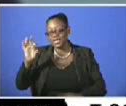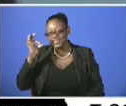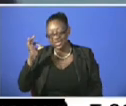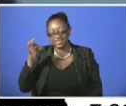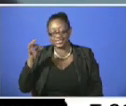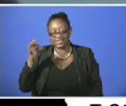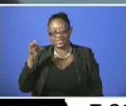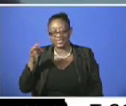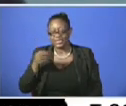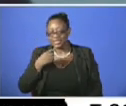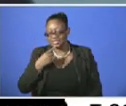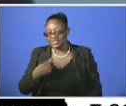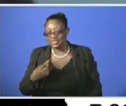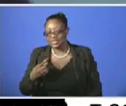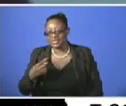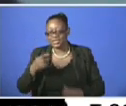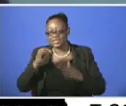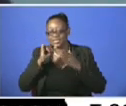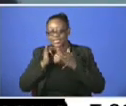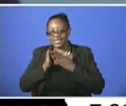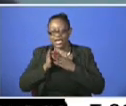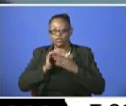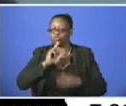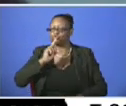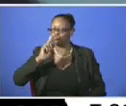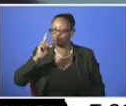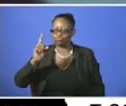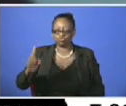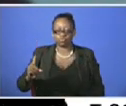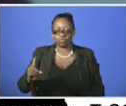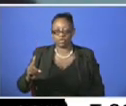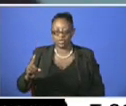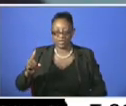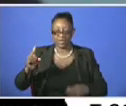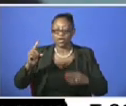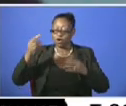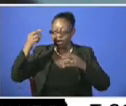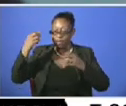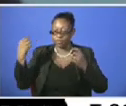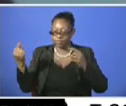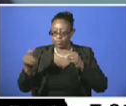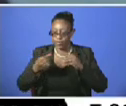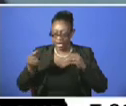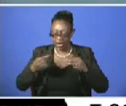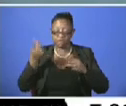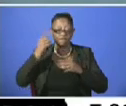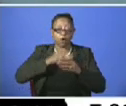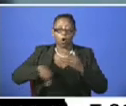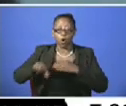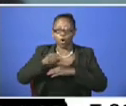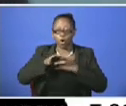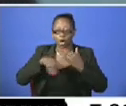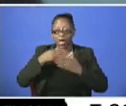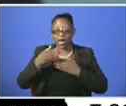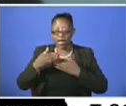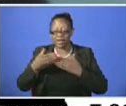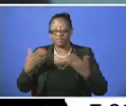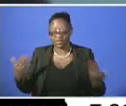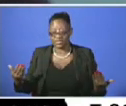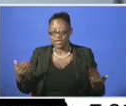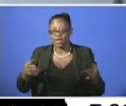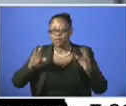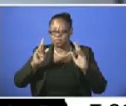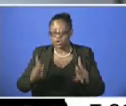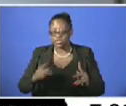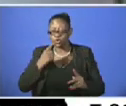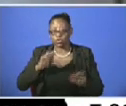Speaker, mentally this new normal has truly affected us all. Every island knows a person who died from